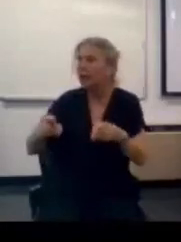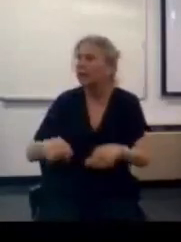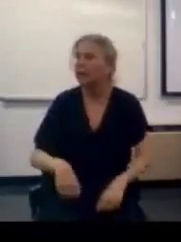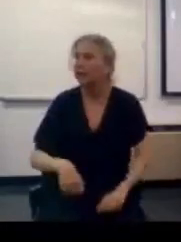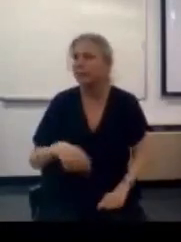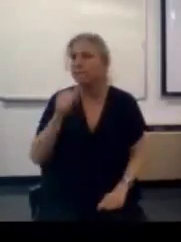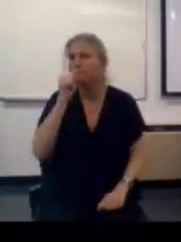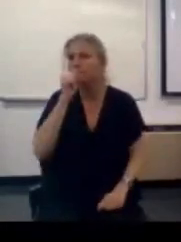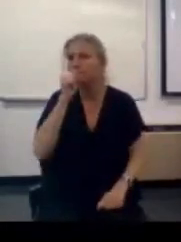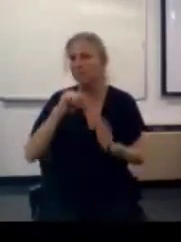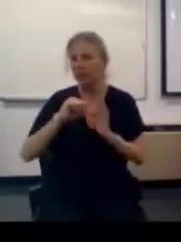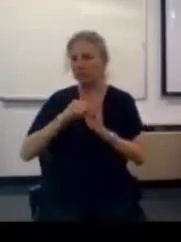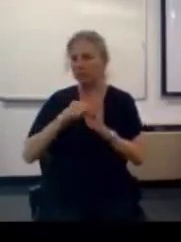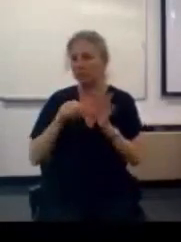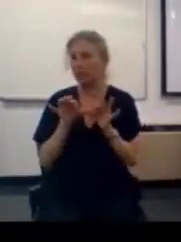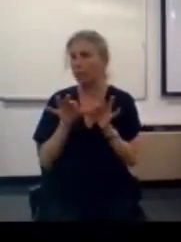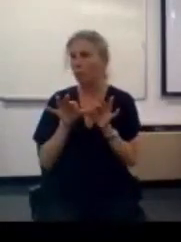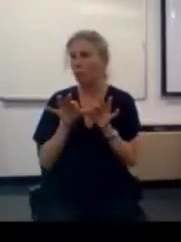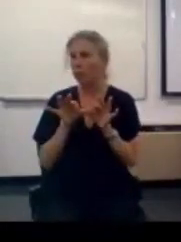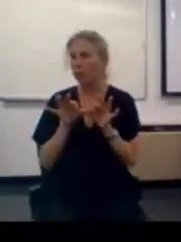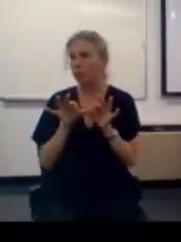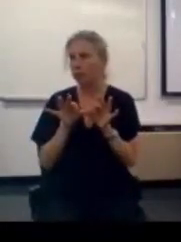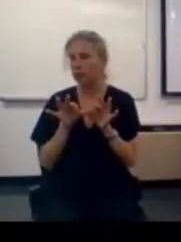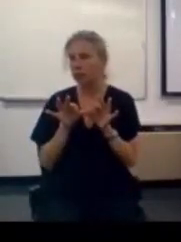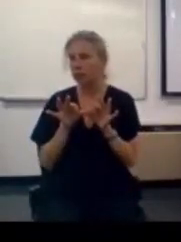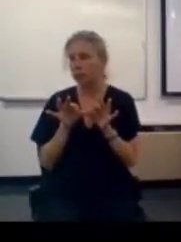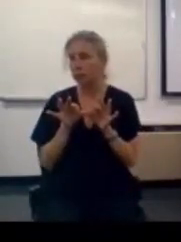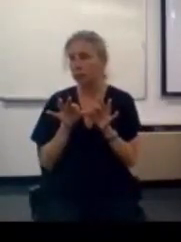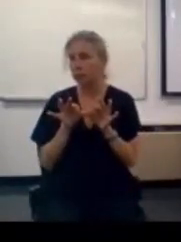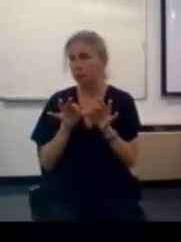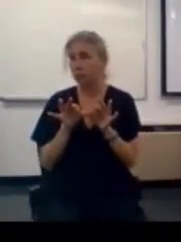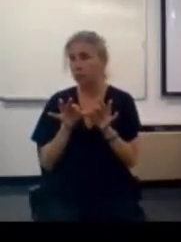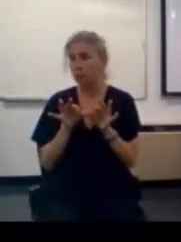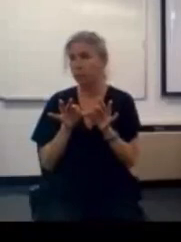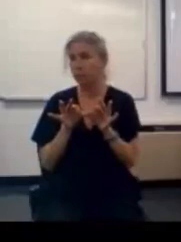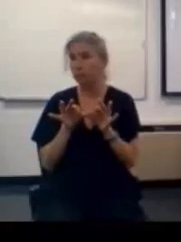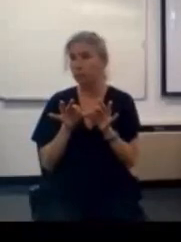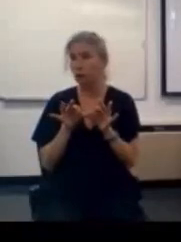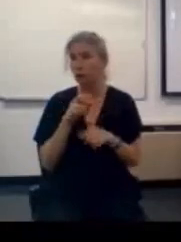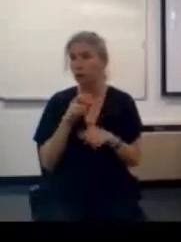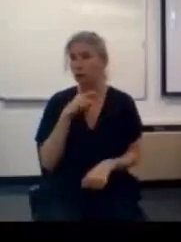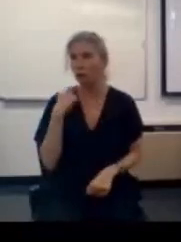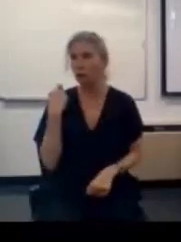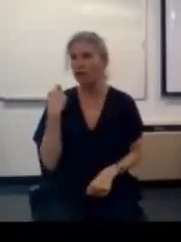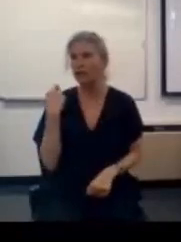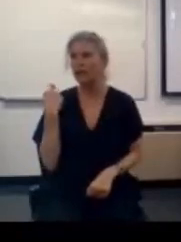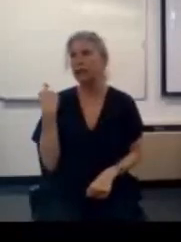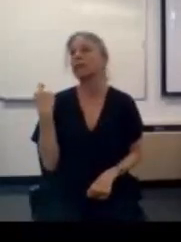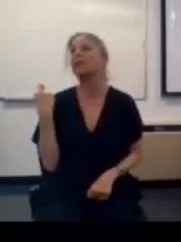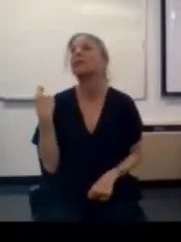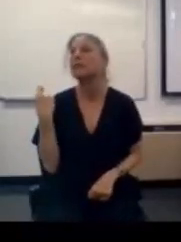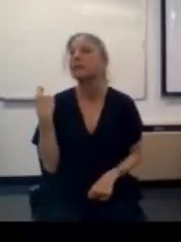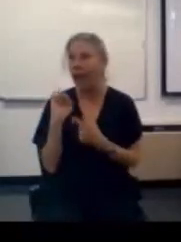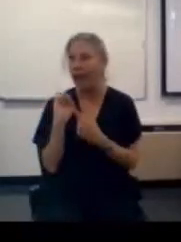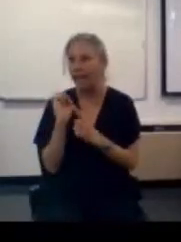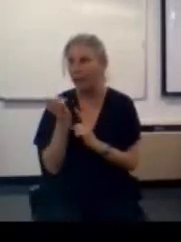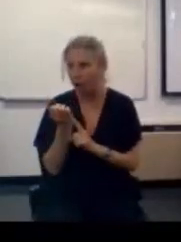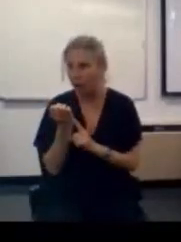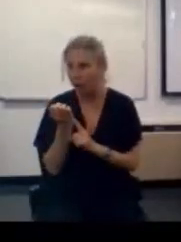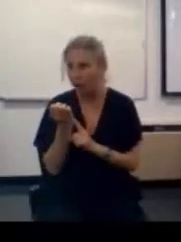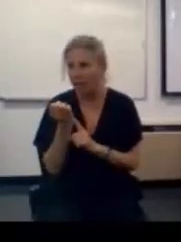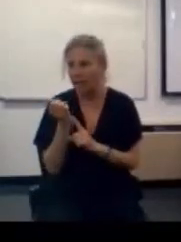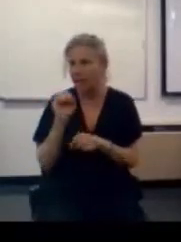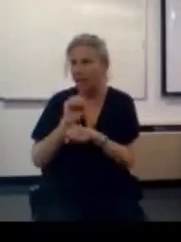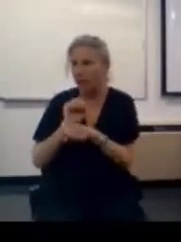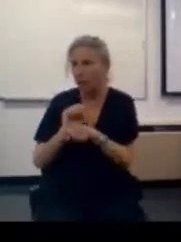can you talk a little bit about that? Privacy is at the core. It's critical. It's very important. Because you've taken the risk in